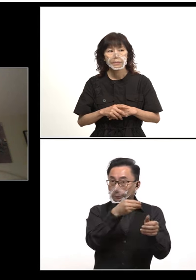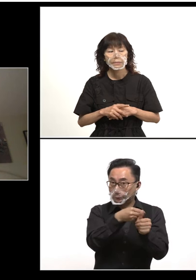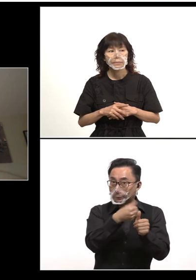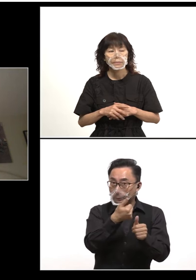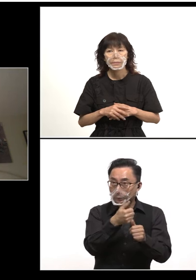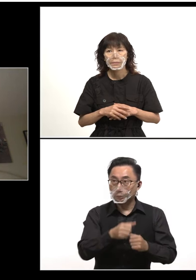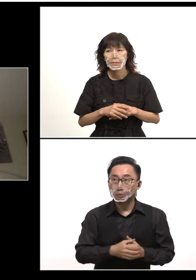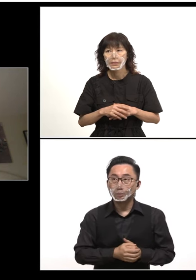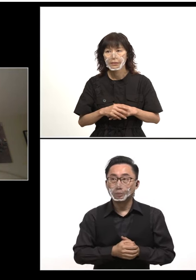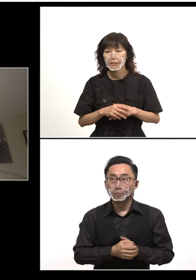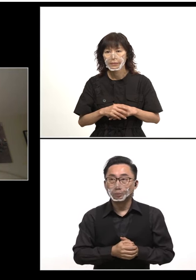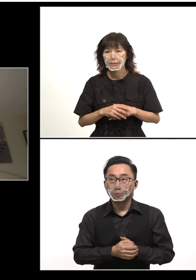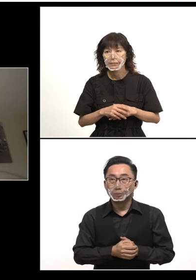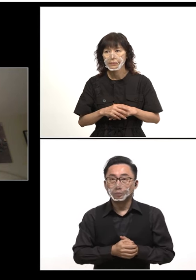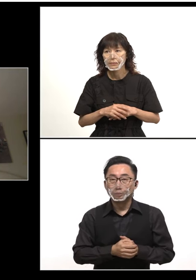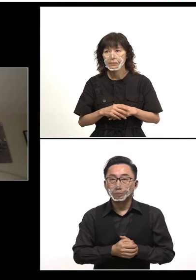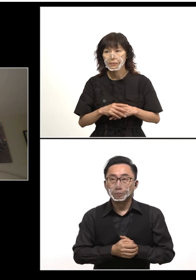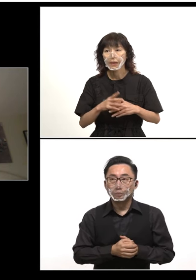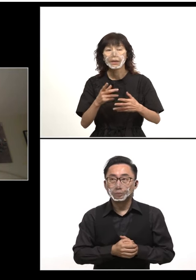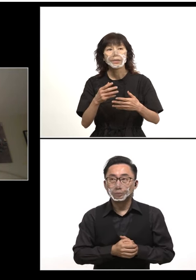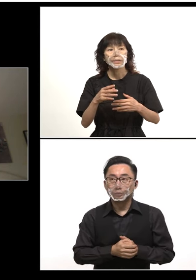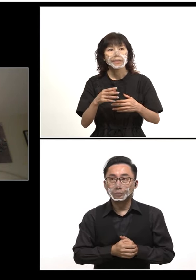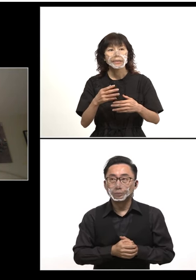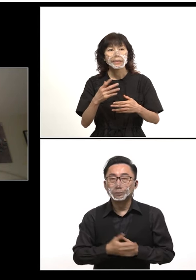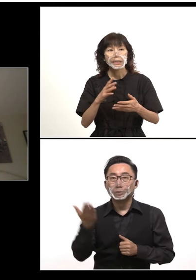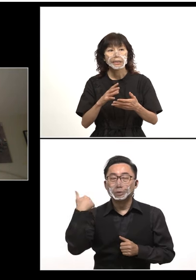it has evolved over the last sort of 20 years